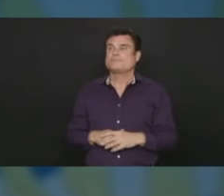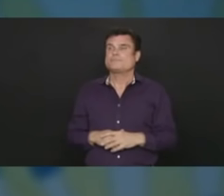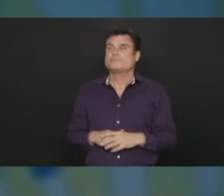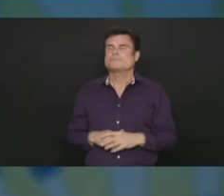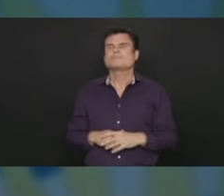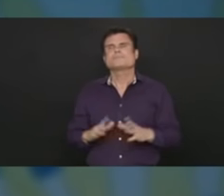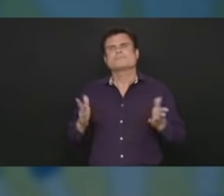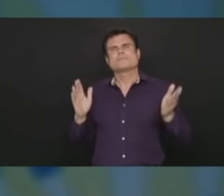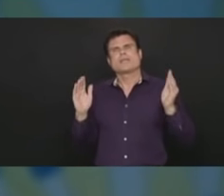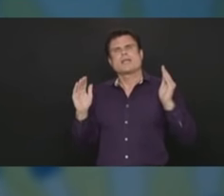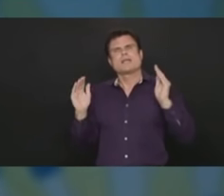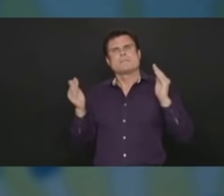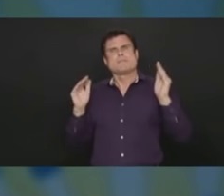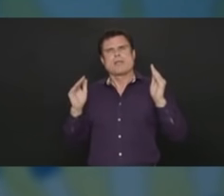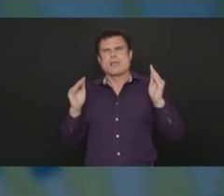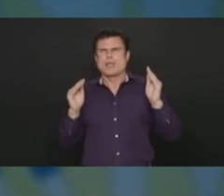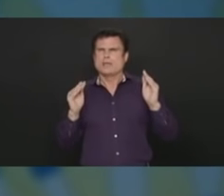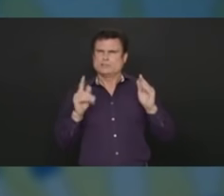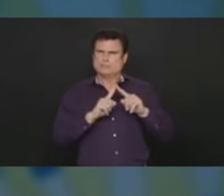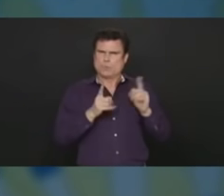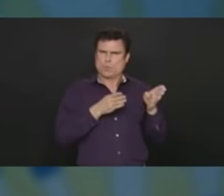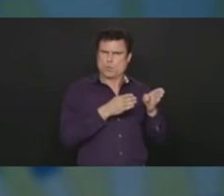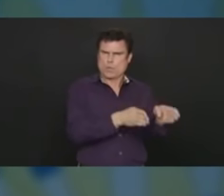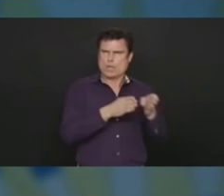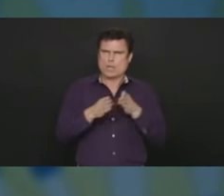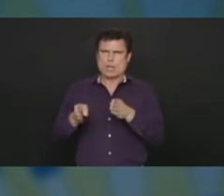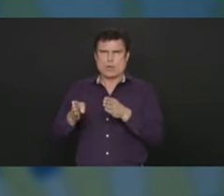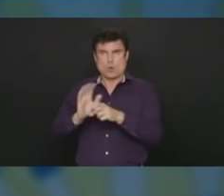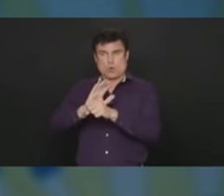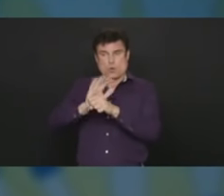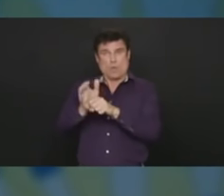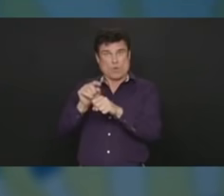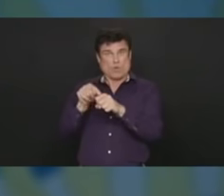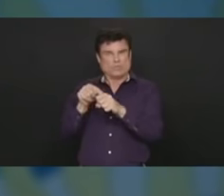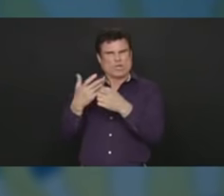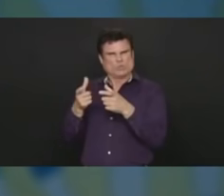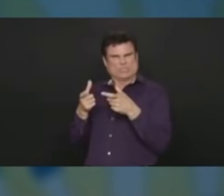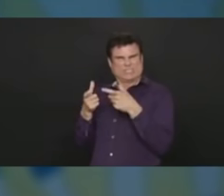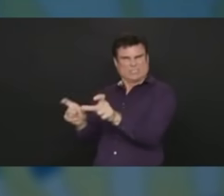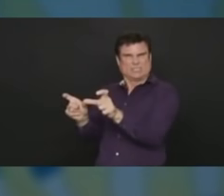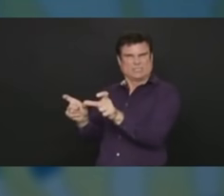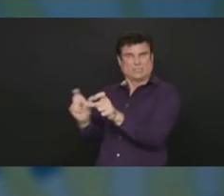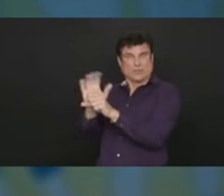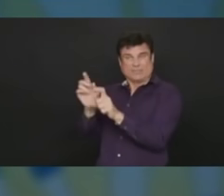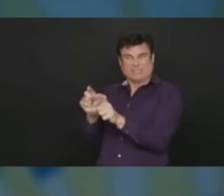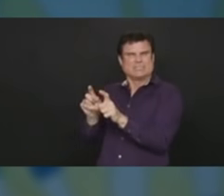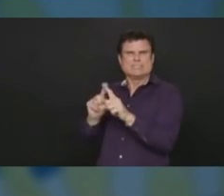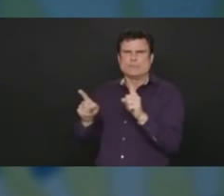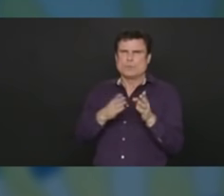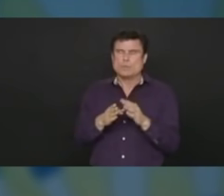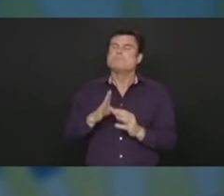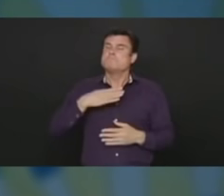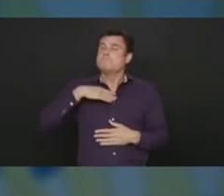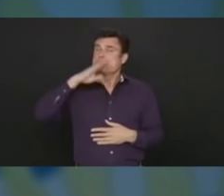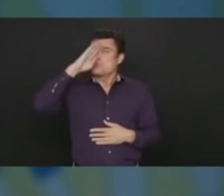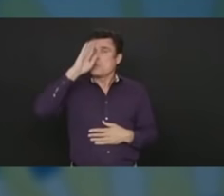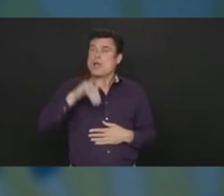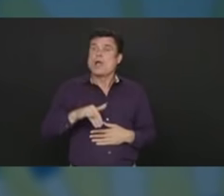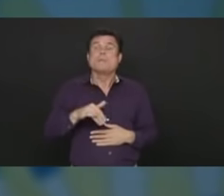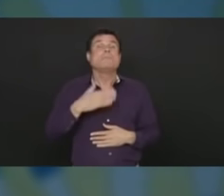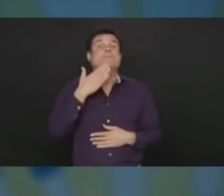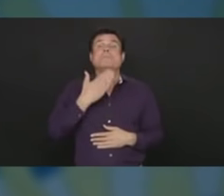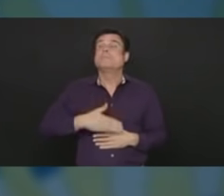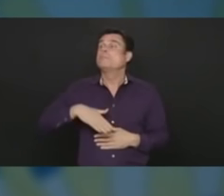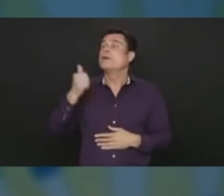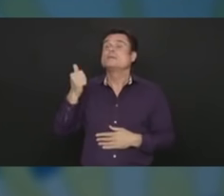There are things that we know work and work well. Physical distancing, it has made a difference. It has allowed us to put